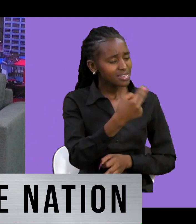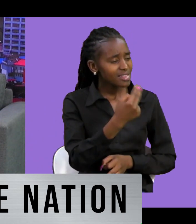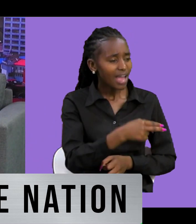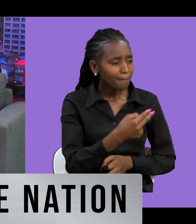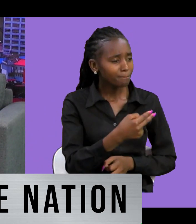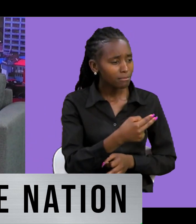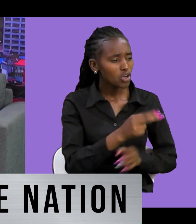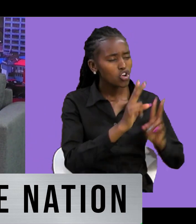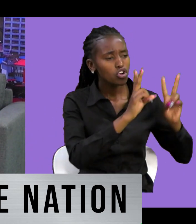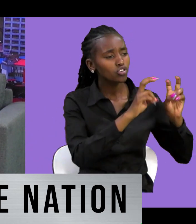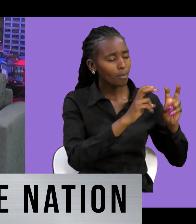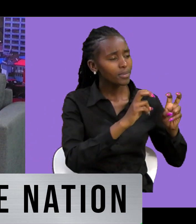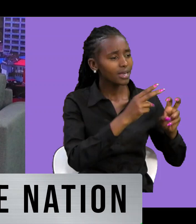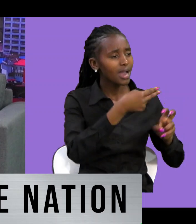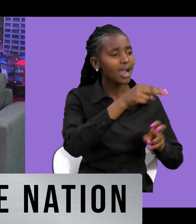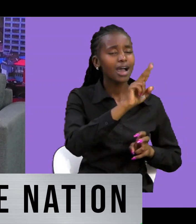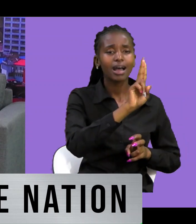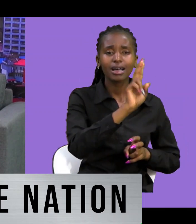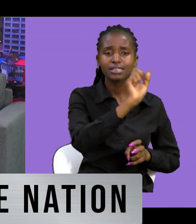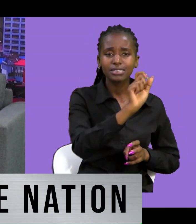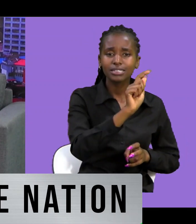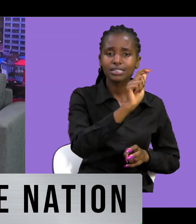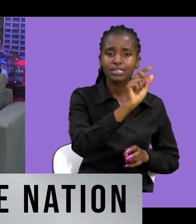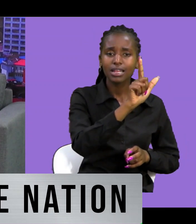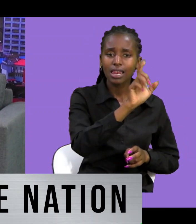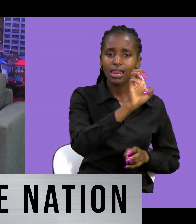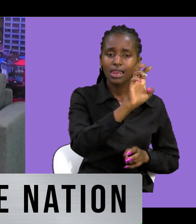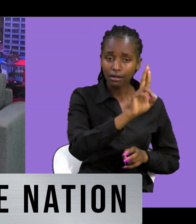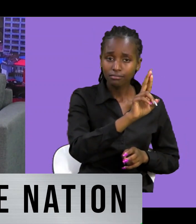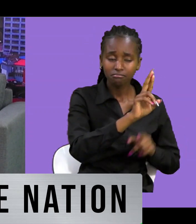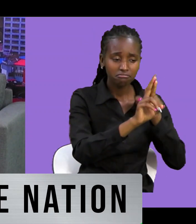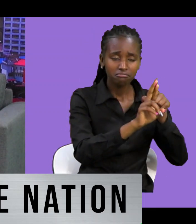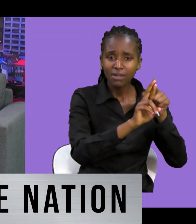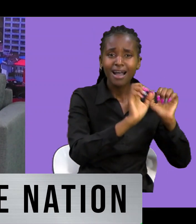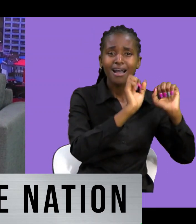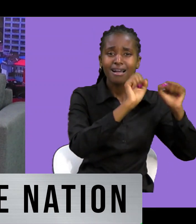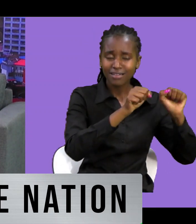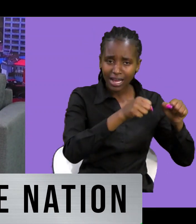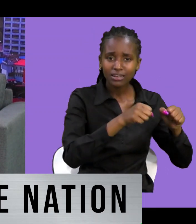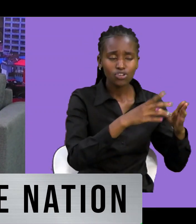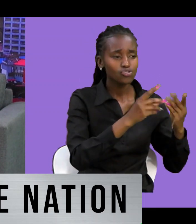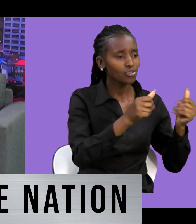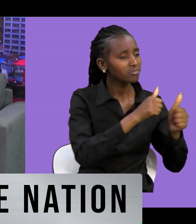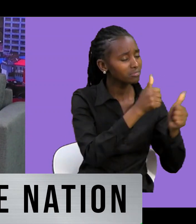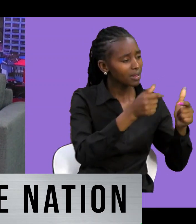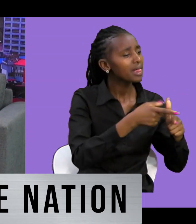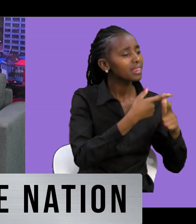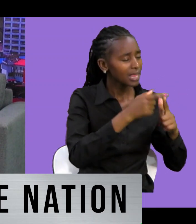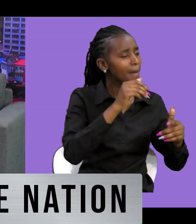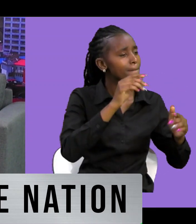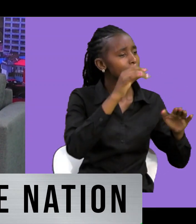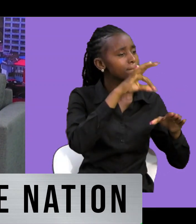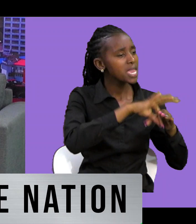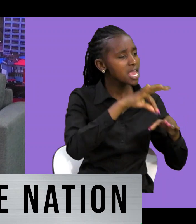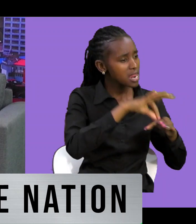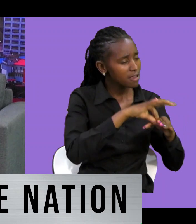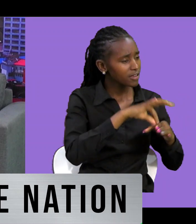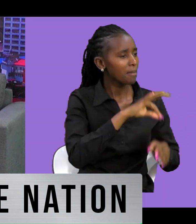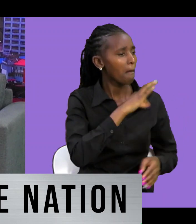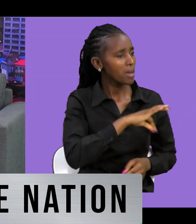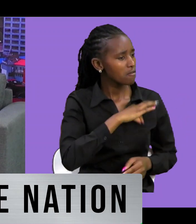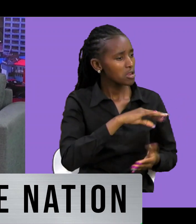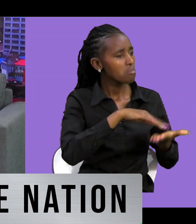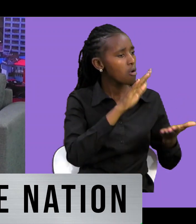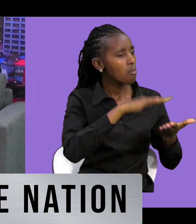have benefited the young people? Yes, and that is why people voted for this government, because